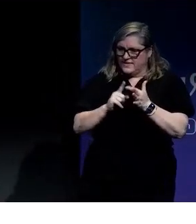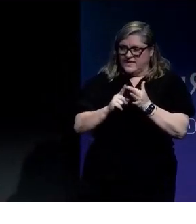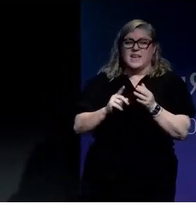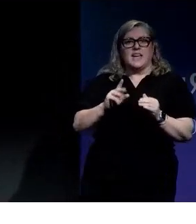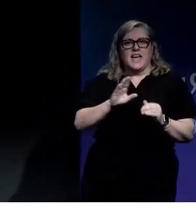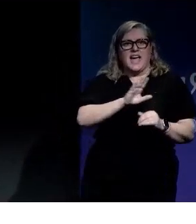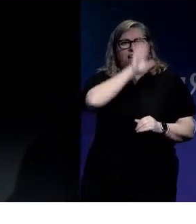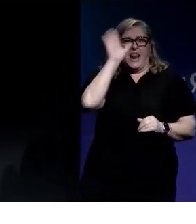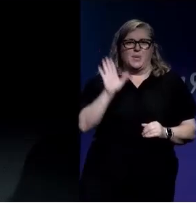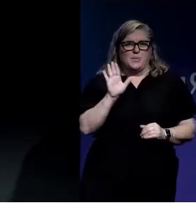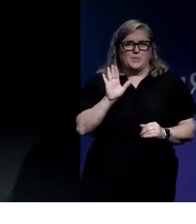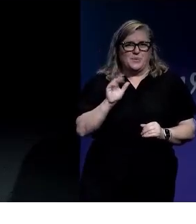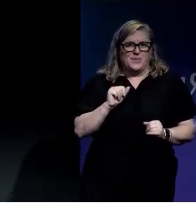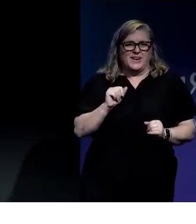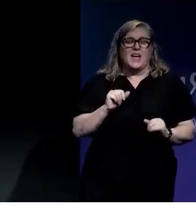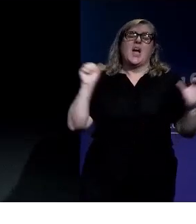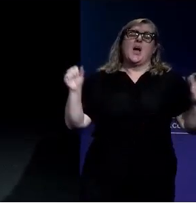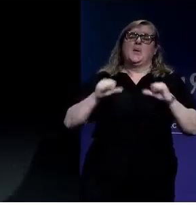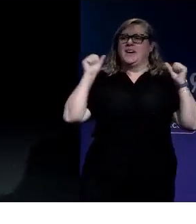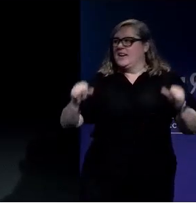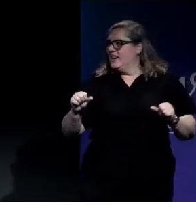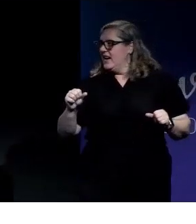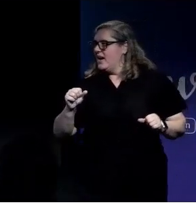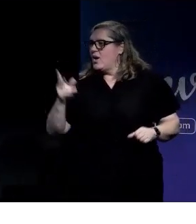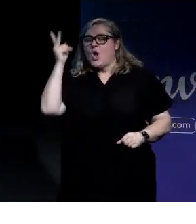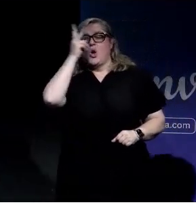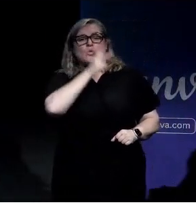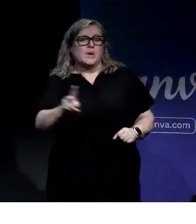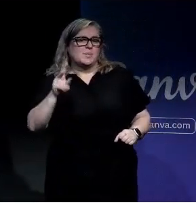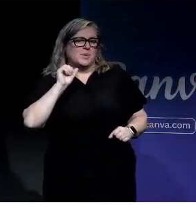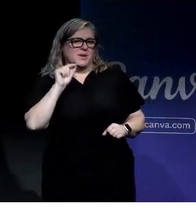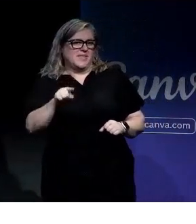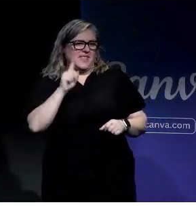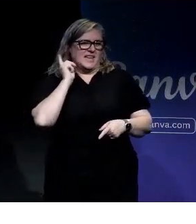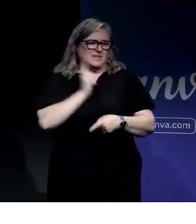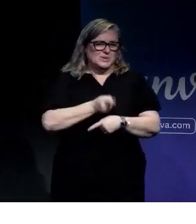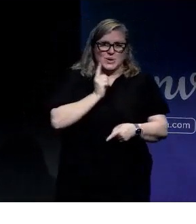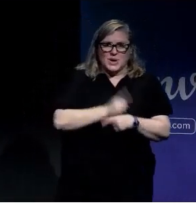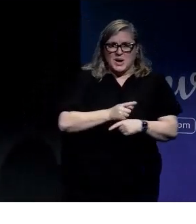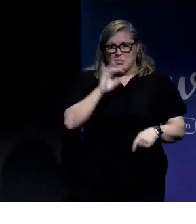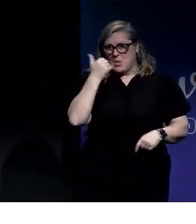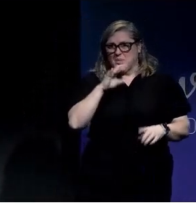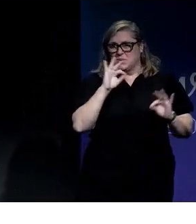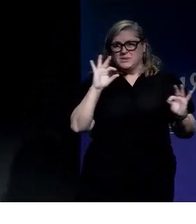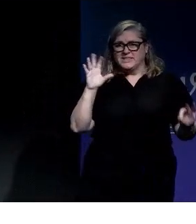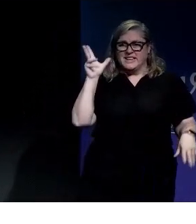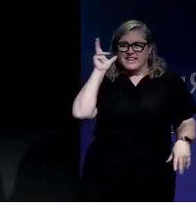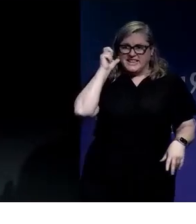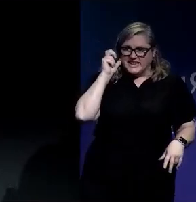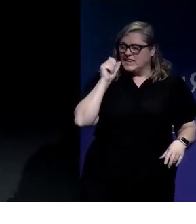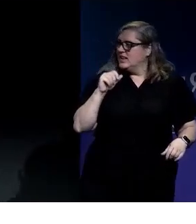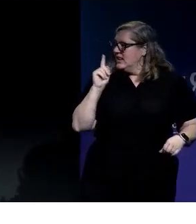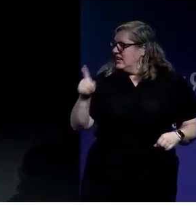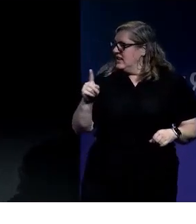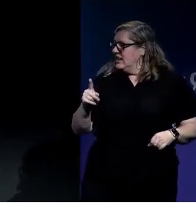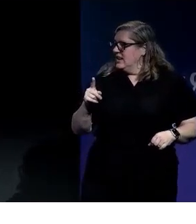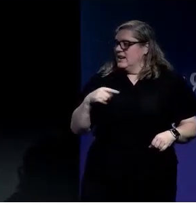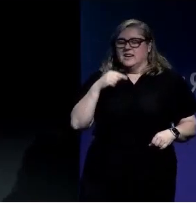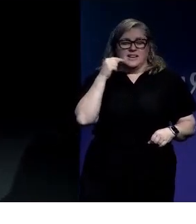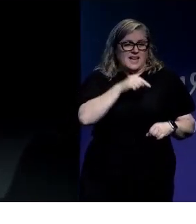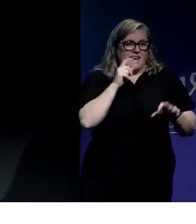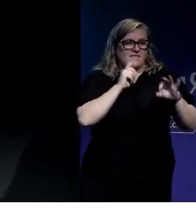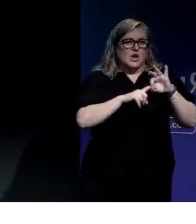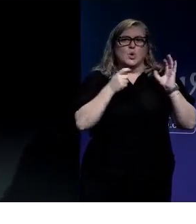Hello. Okay, I'm just going to repeat all of that because you probably didn't hear it. So on the screen is a